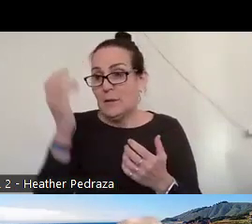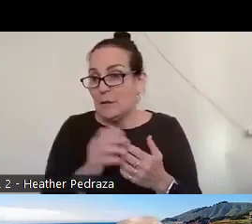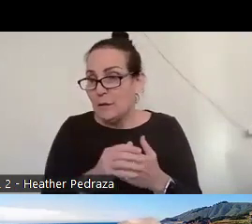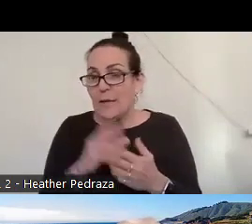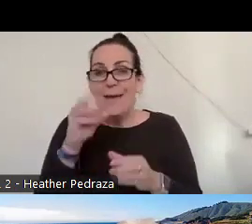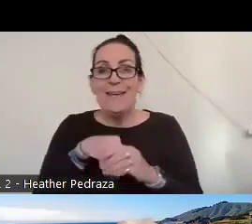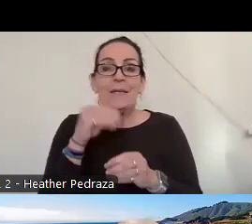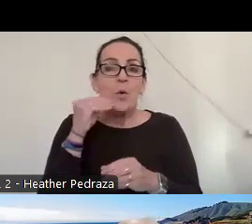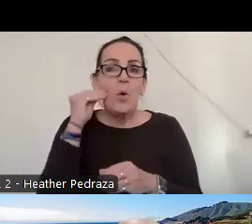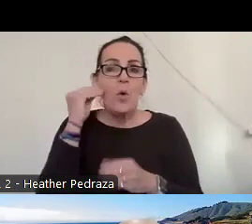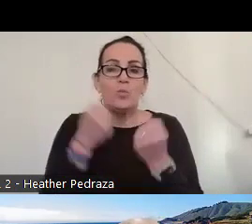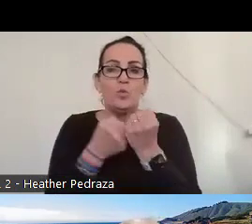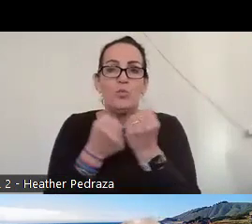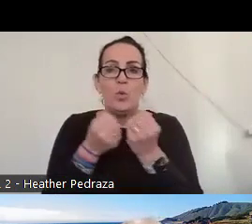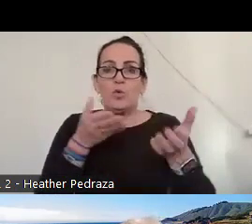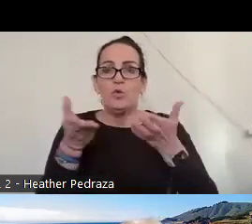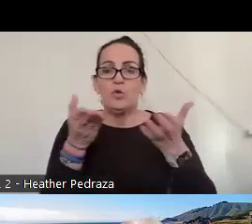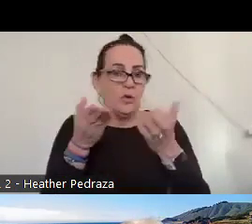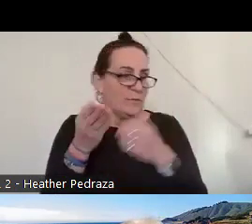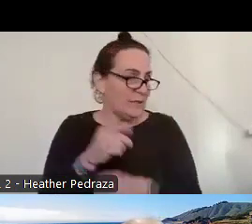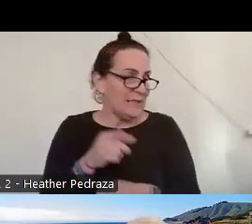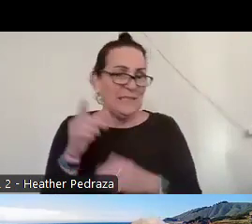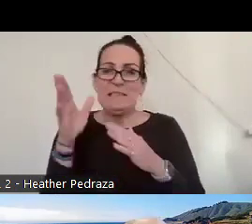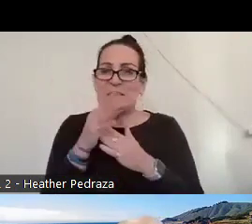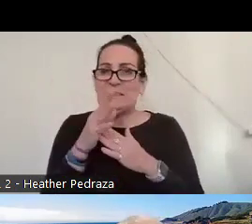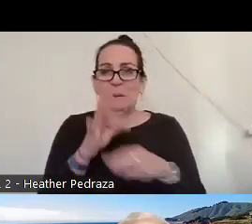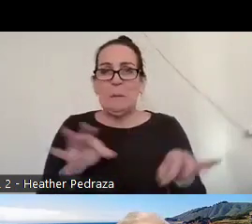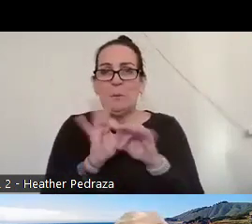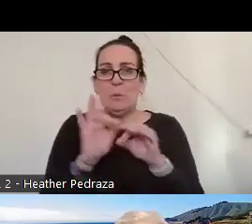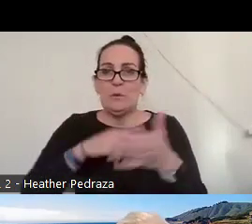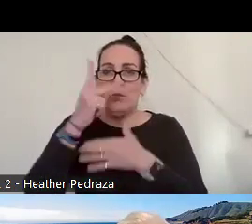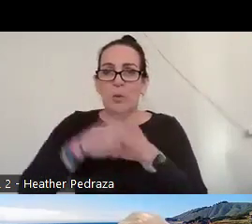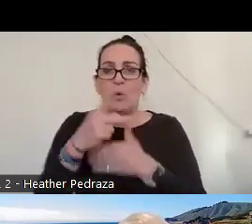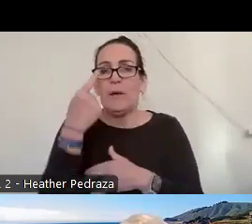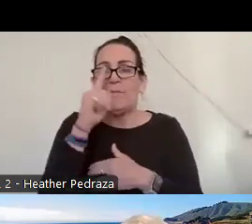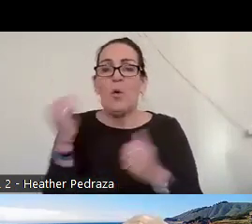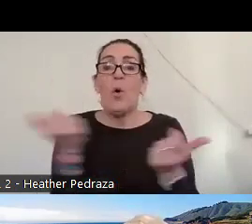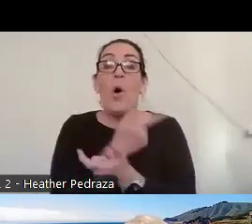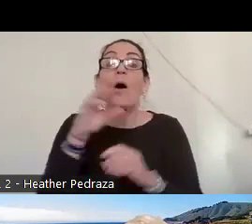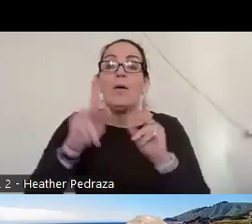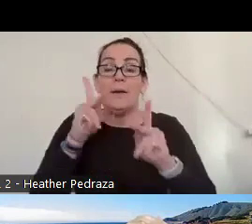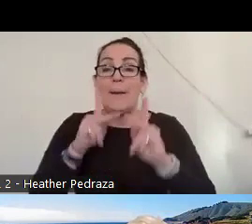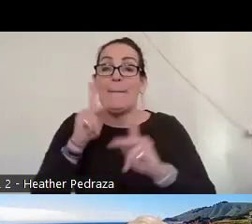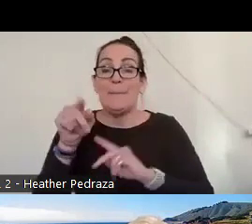in-home supportive services is such an essential program for basically everybody that is taking advantage of